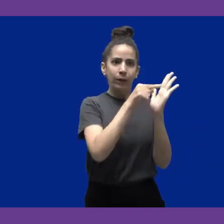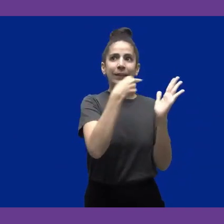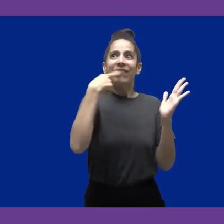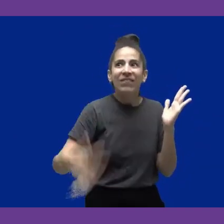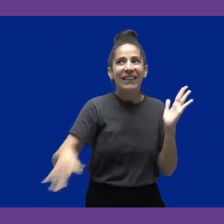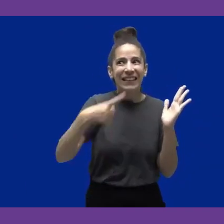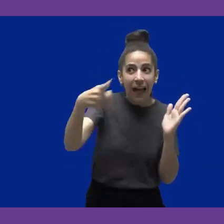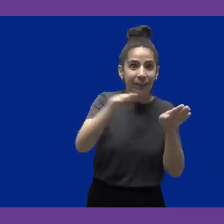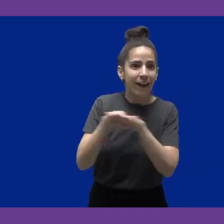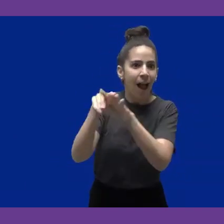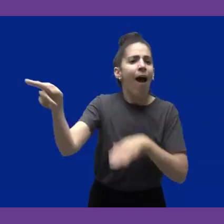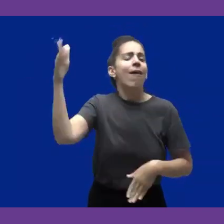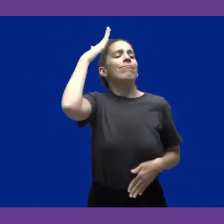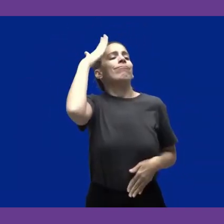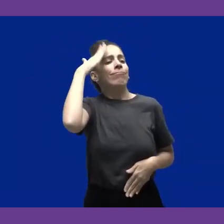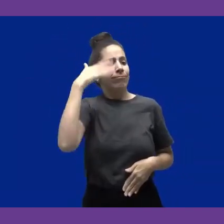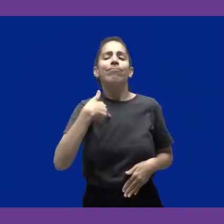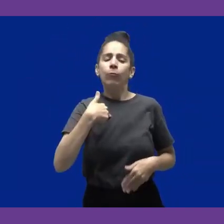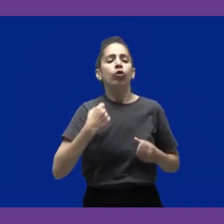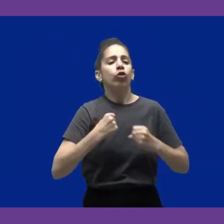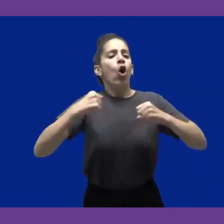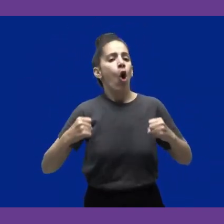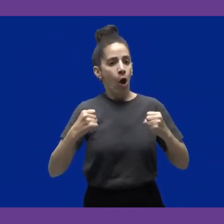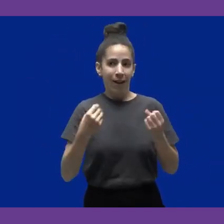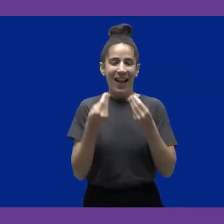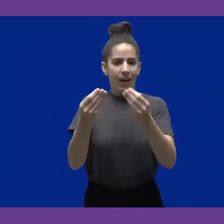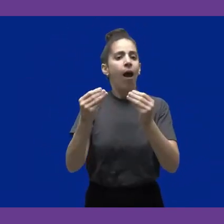this consensus, and that's the reason why